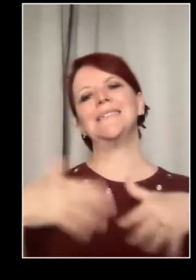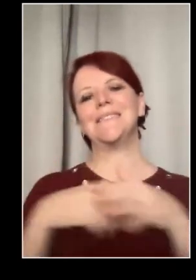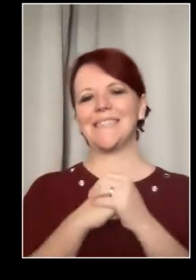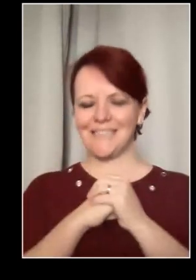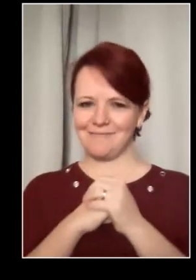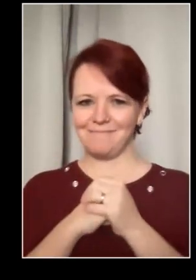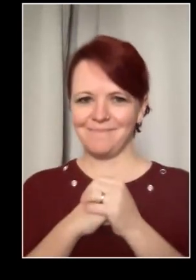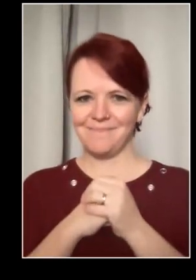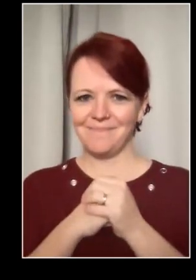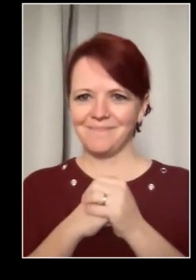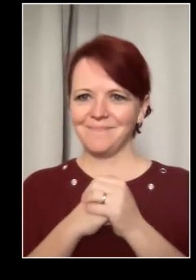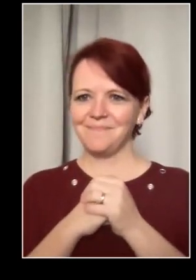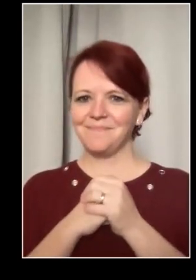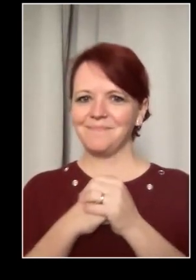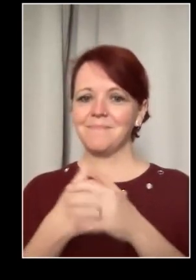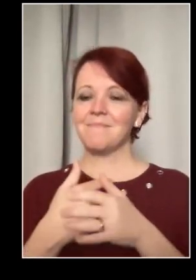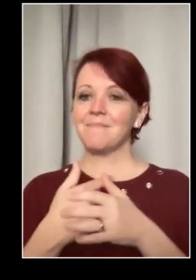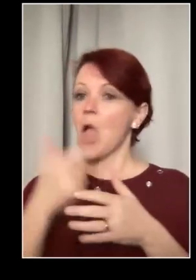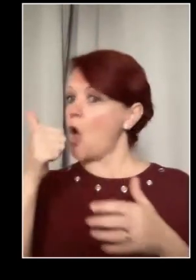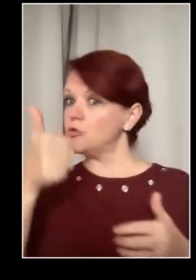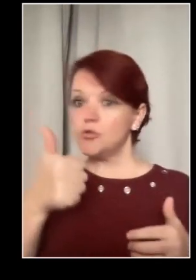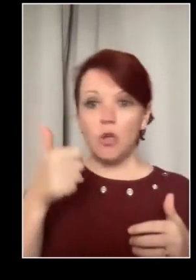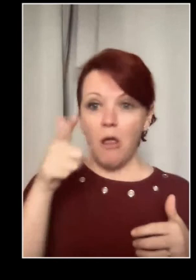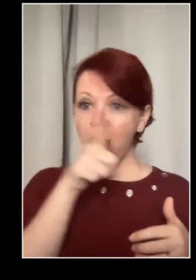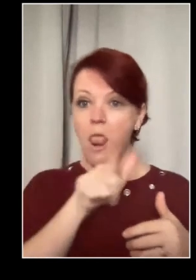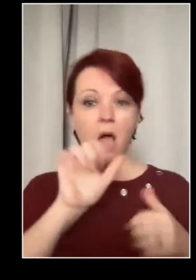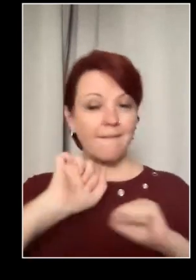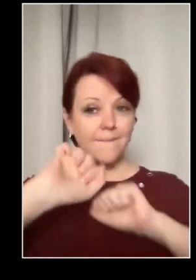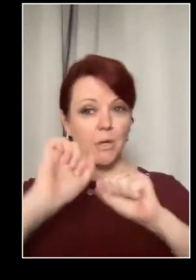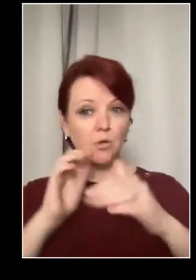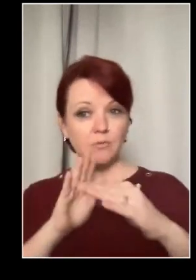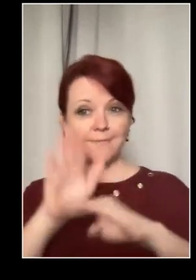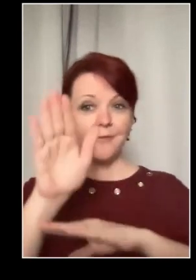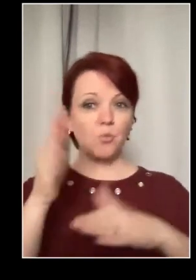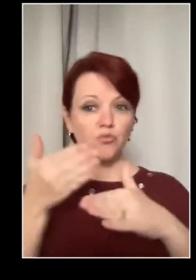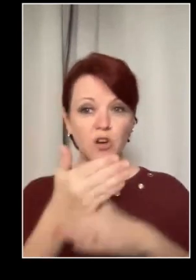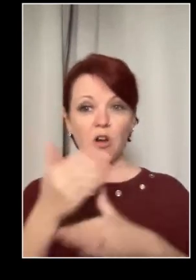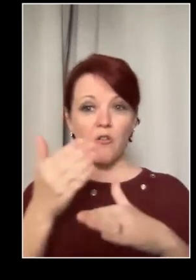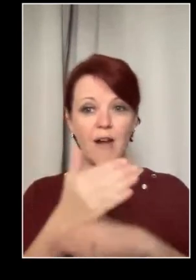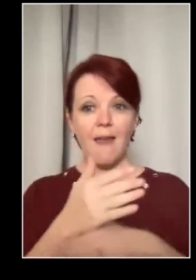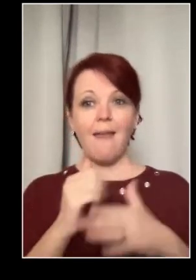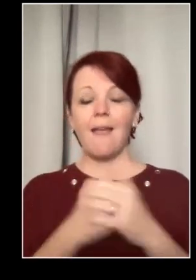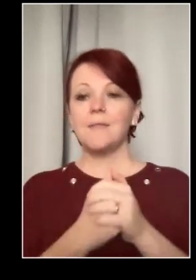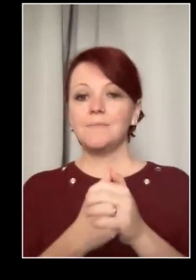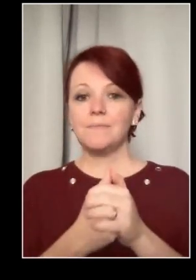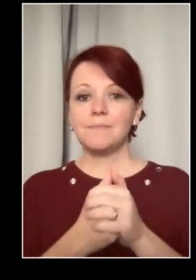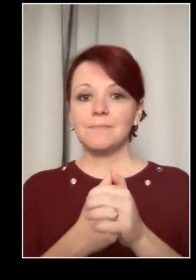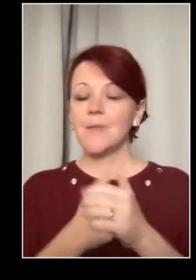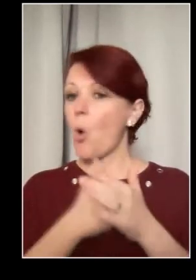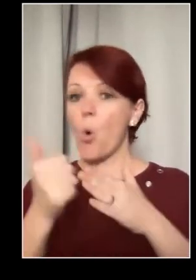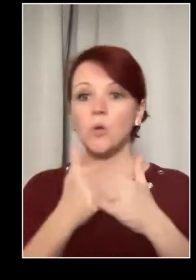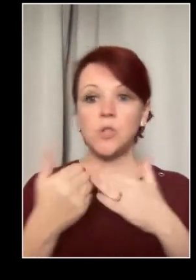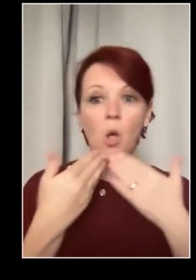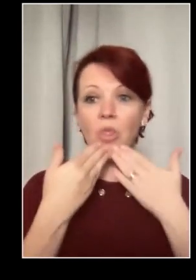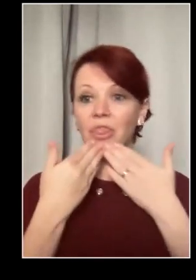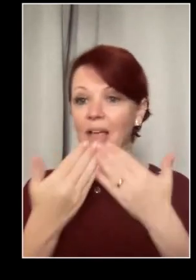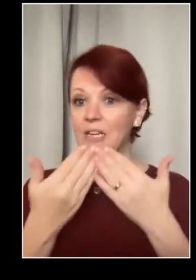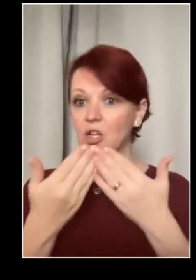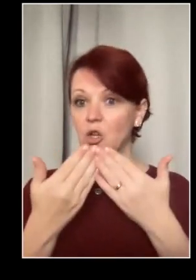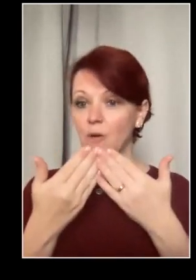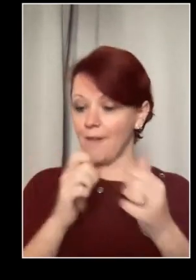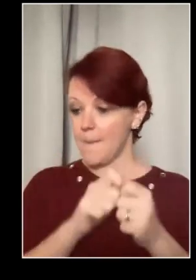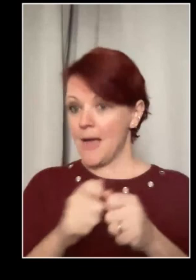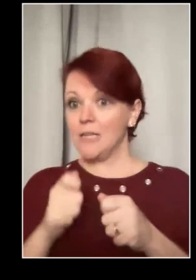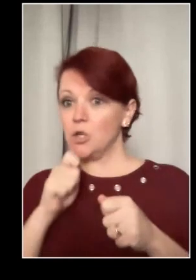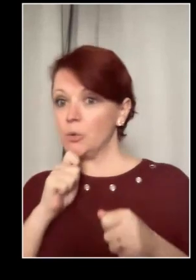socks off. It's been incredible. We wish you the very best in whatever direction your careers take you. And of course, thank you to my co-host today, like the true